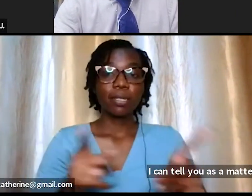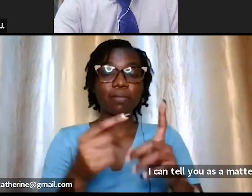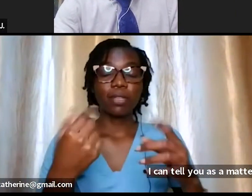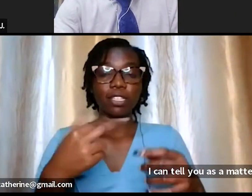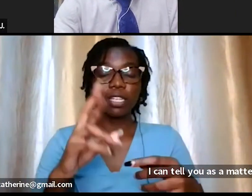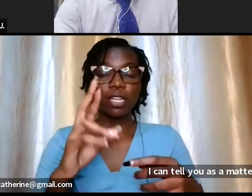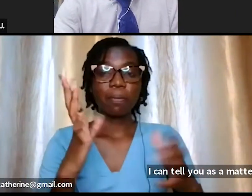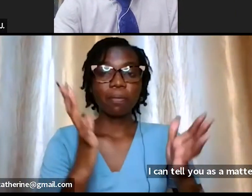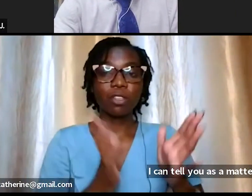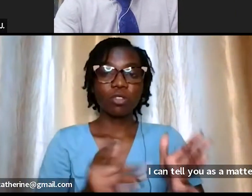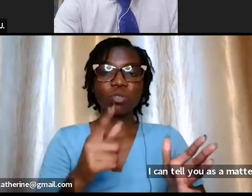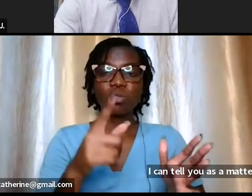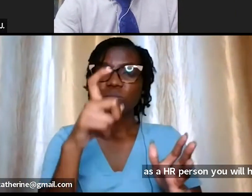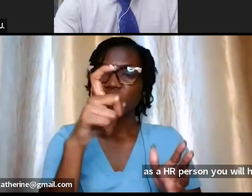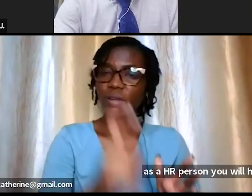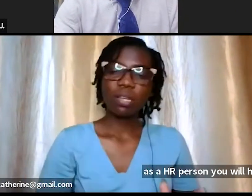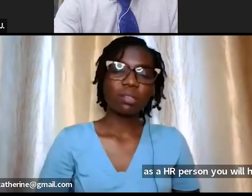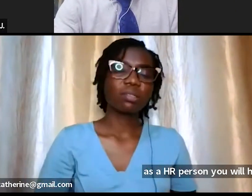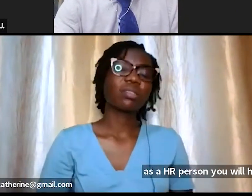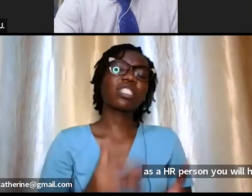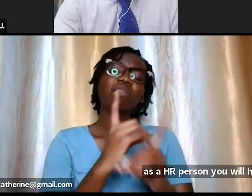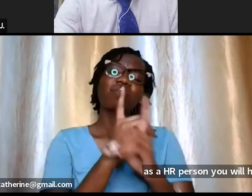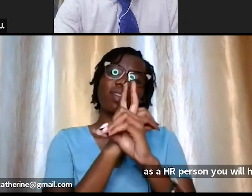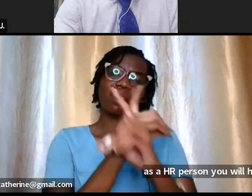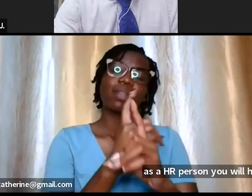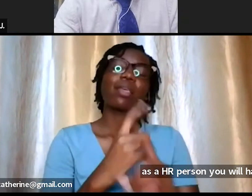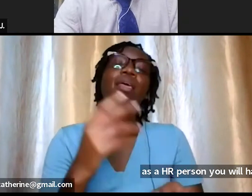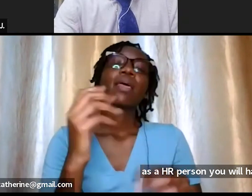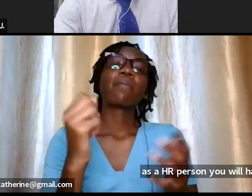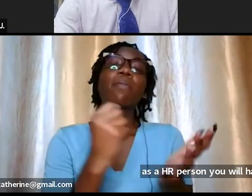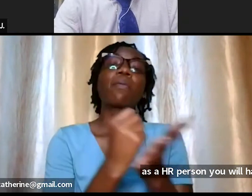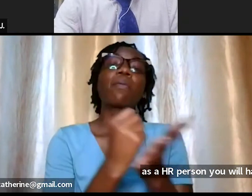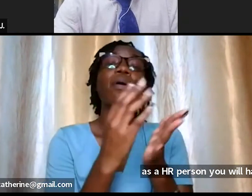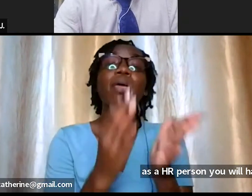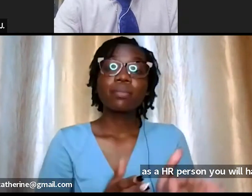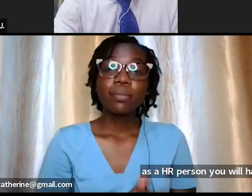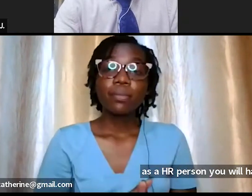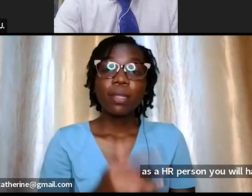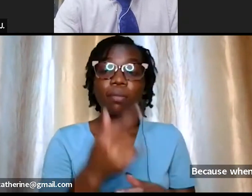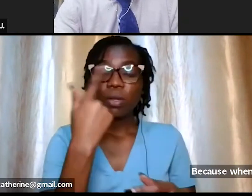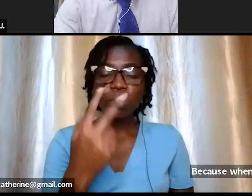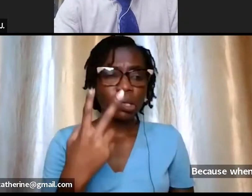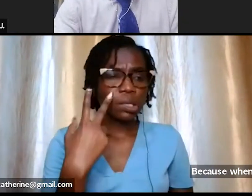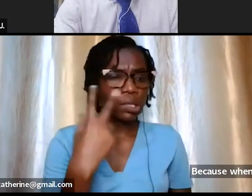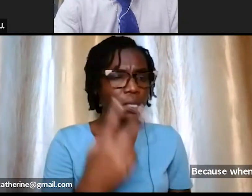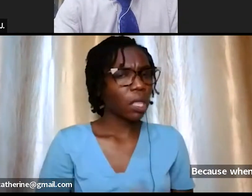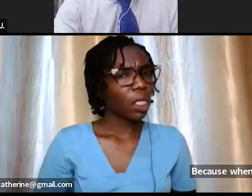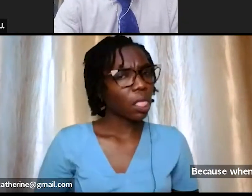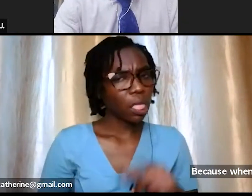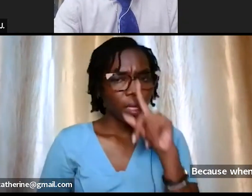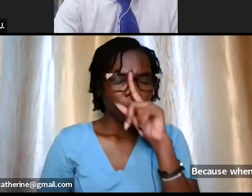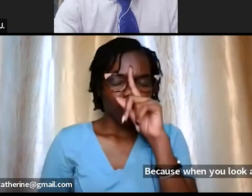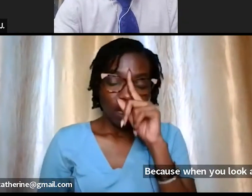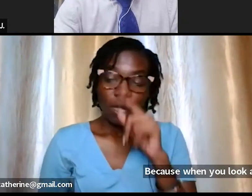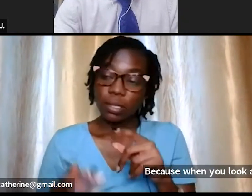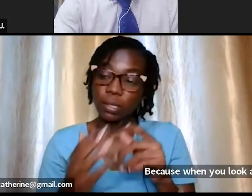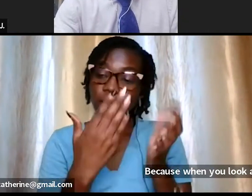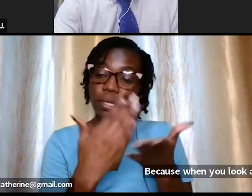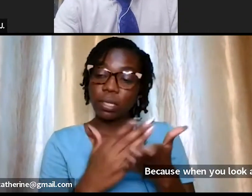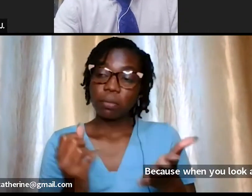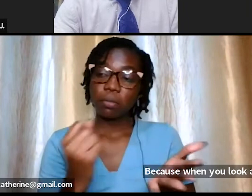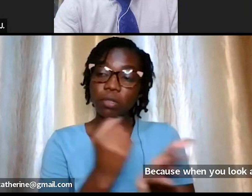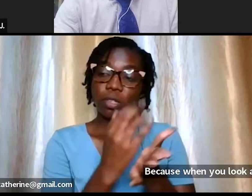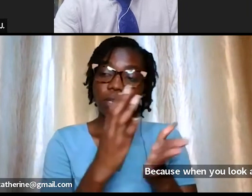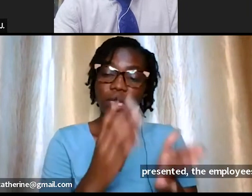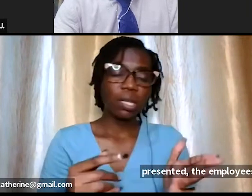with the employer, because when you look at all the facts that have been presented, the employer is actually right. And